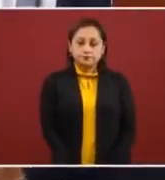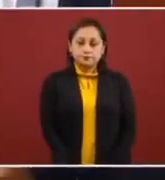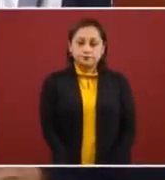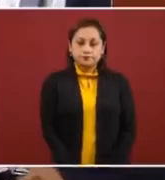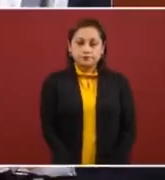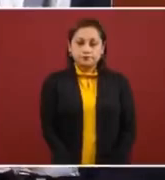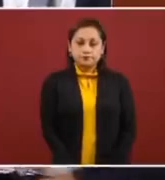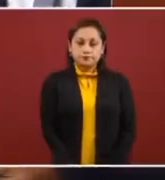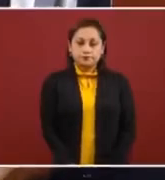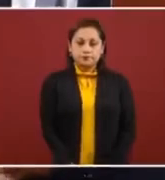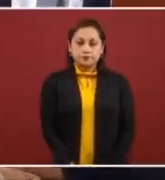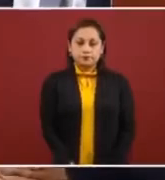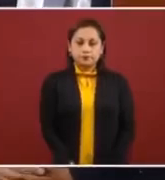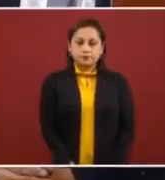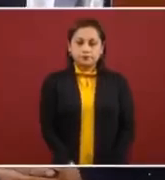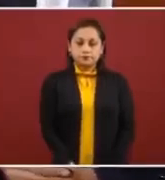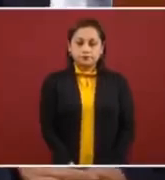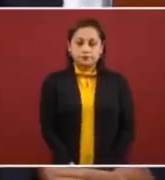12.